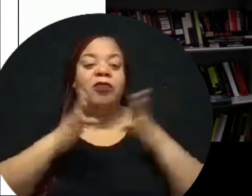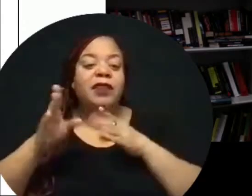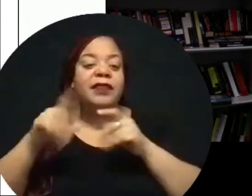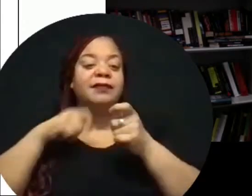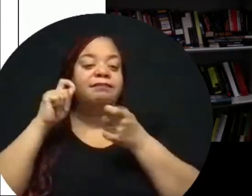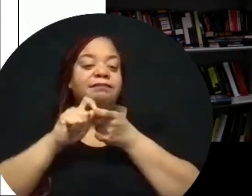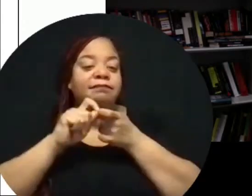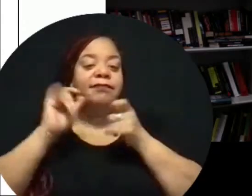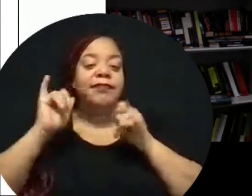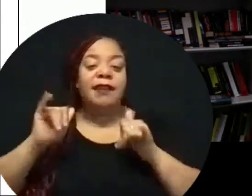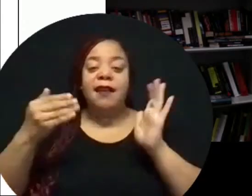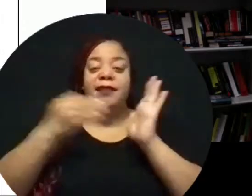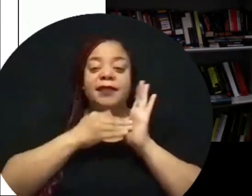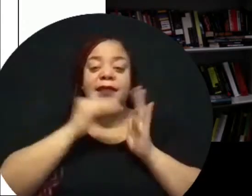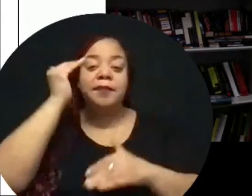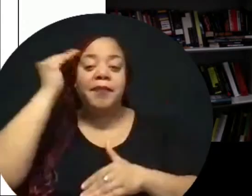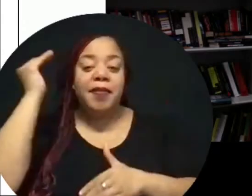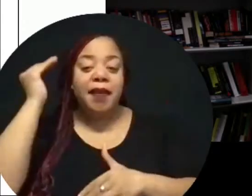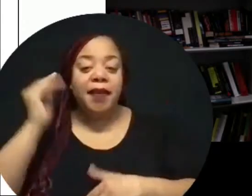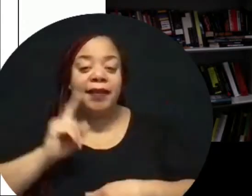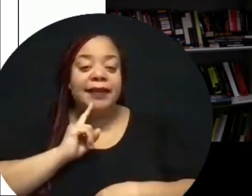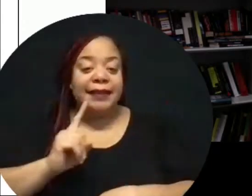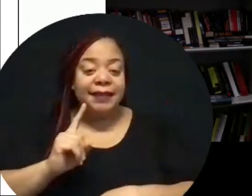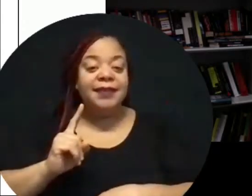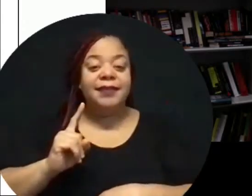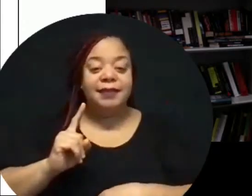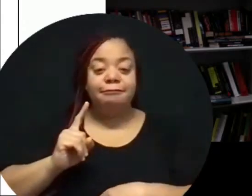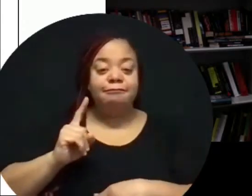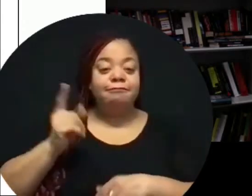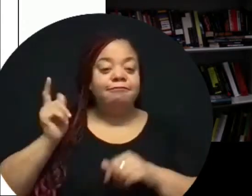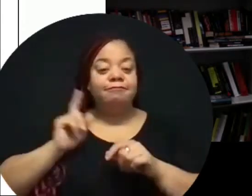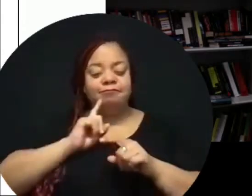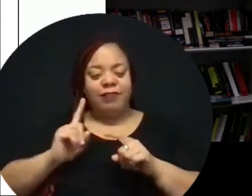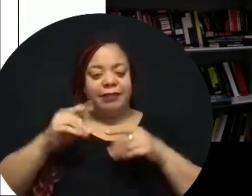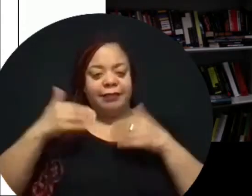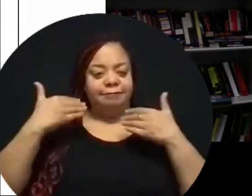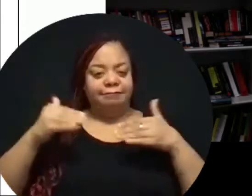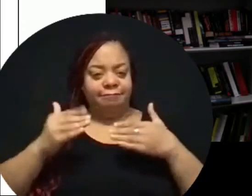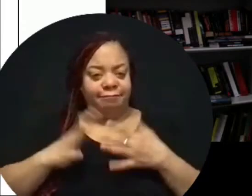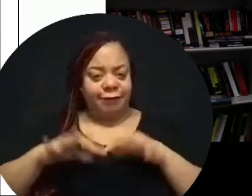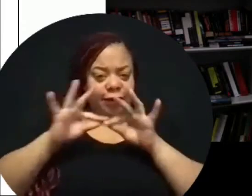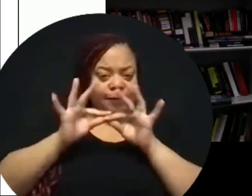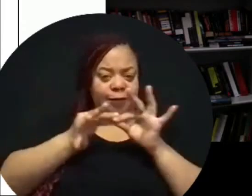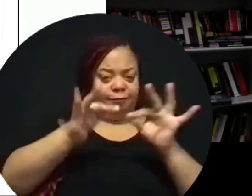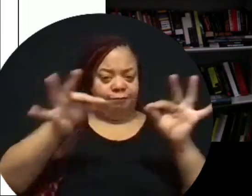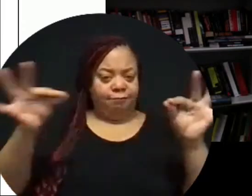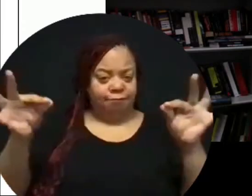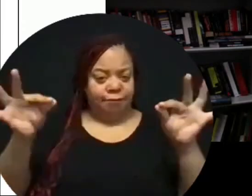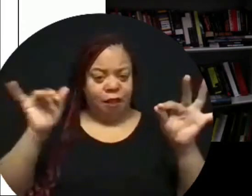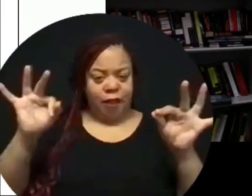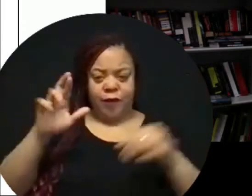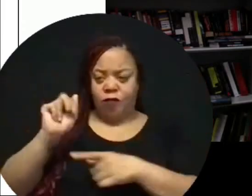names where things can be taken from, but also where the toxic